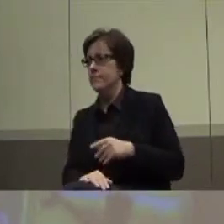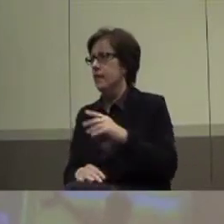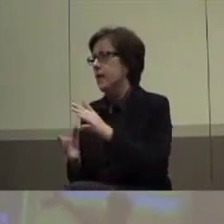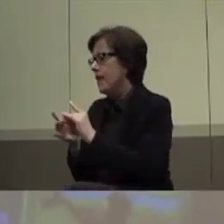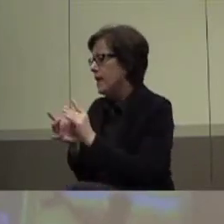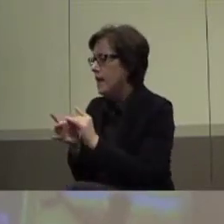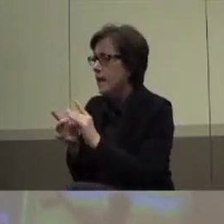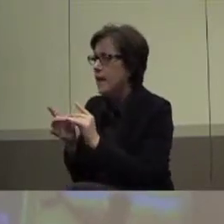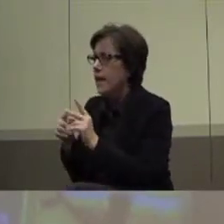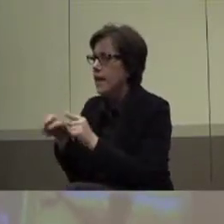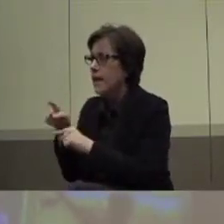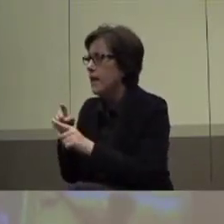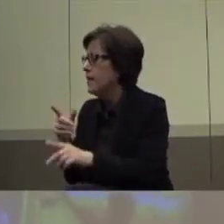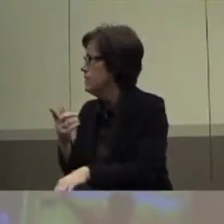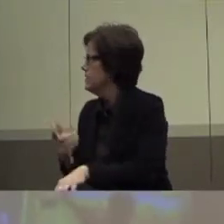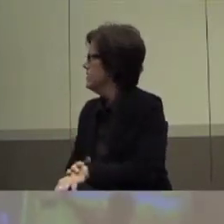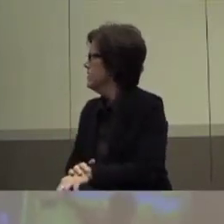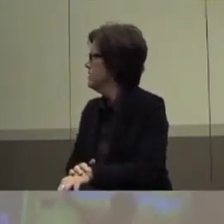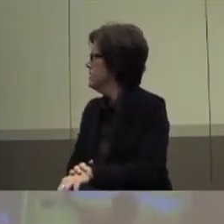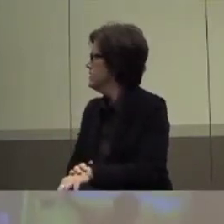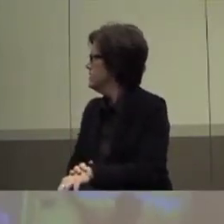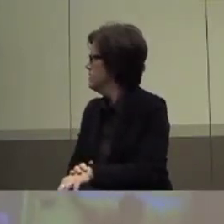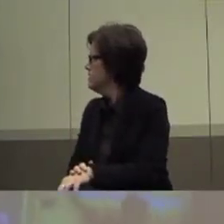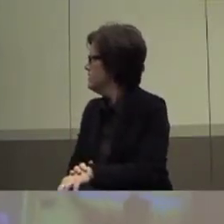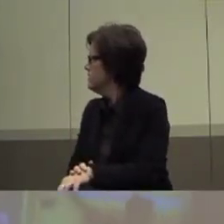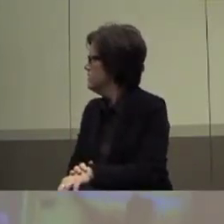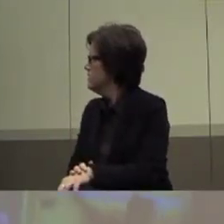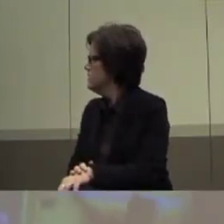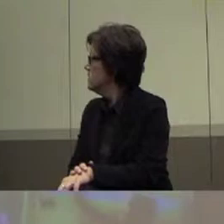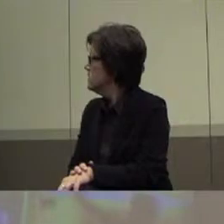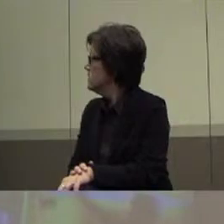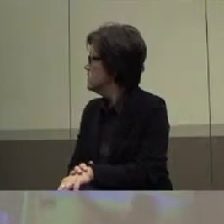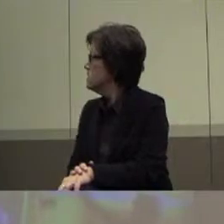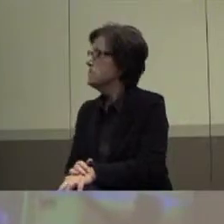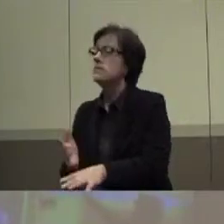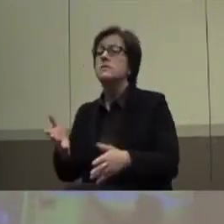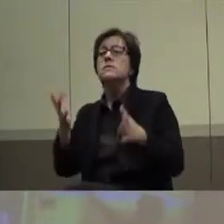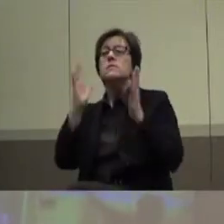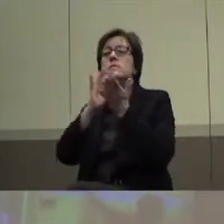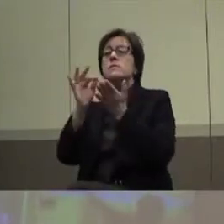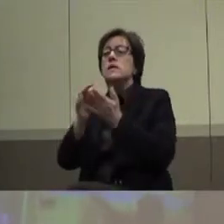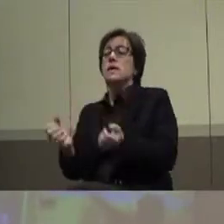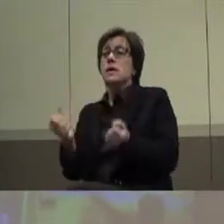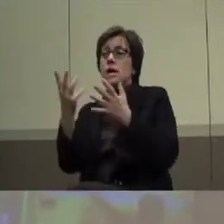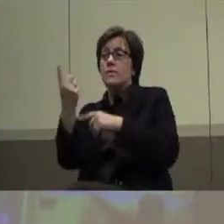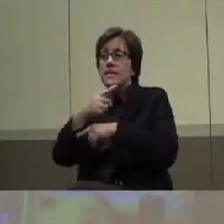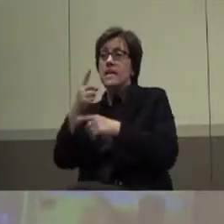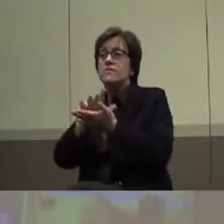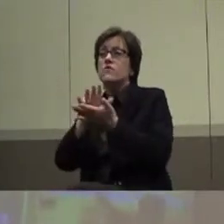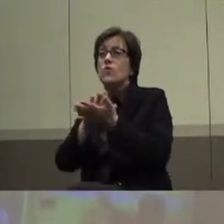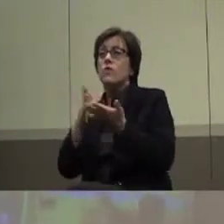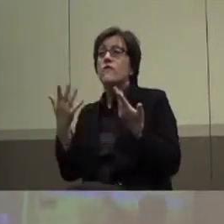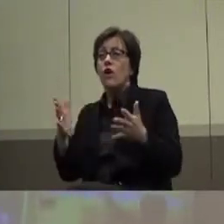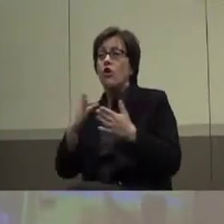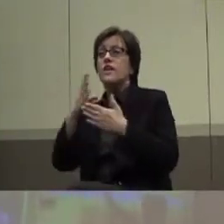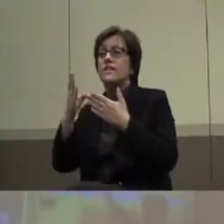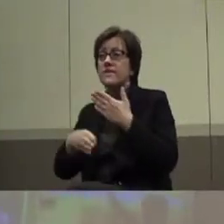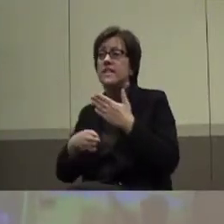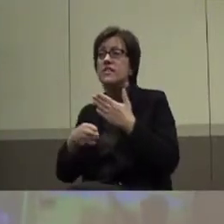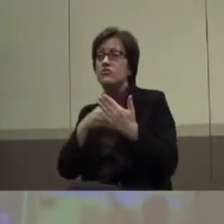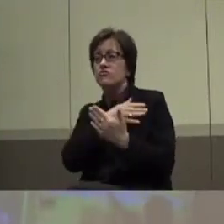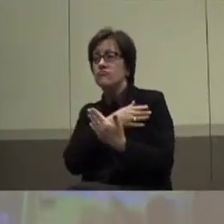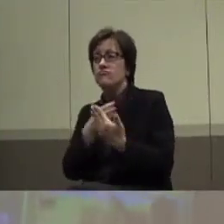4, 5, 6, 7, 8, 9, 10, 11, 12, 13,